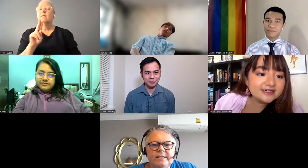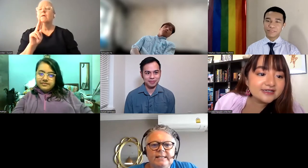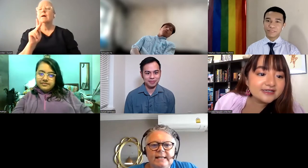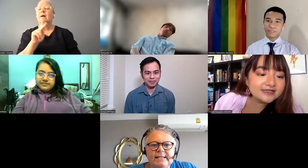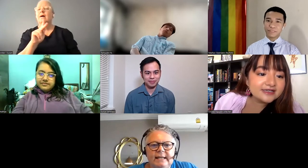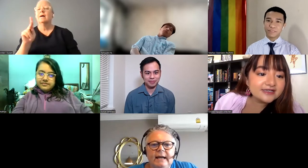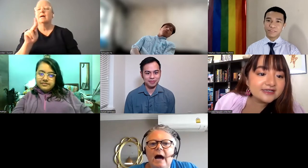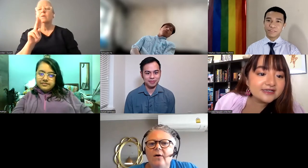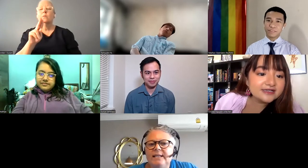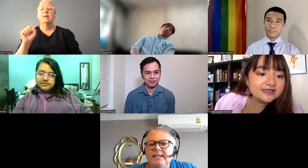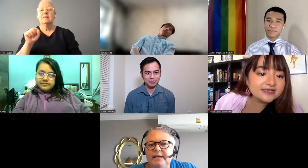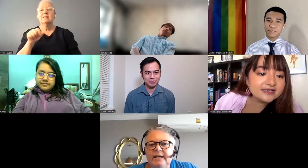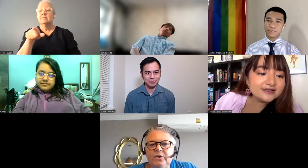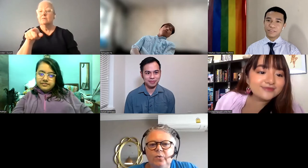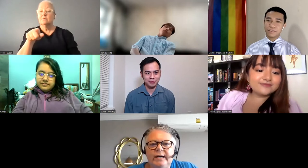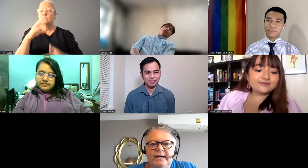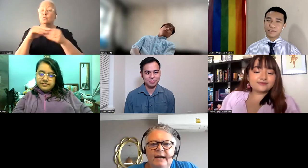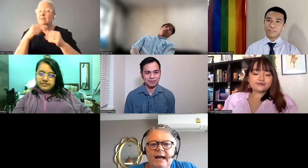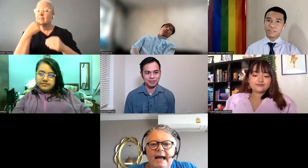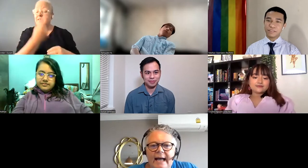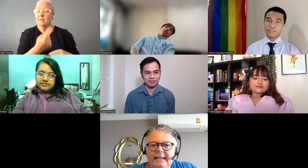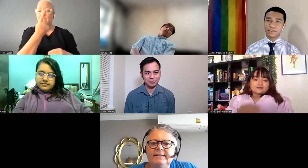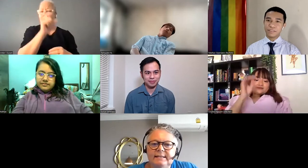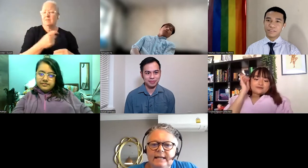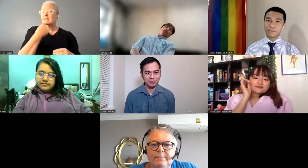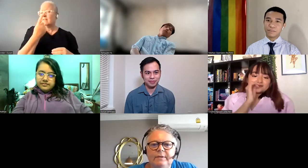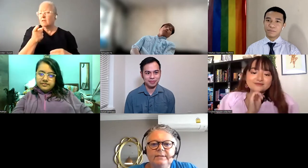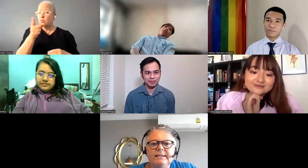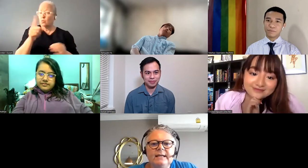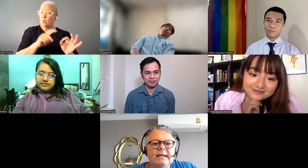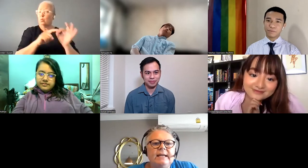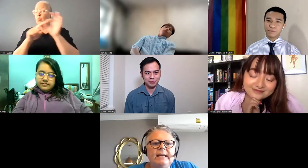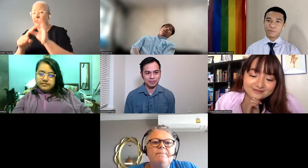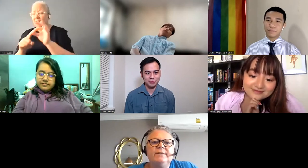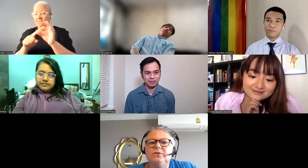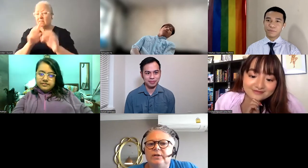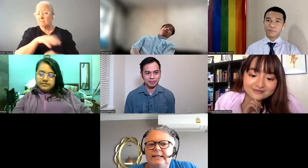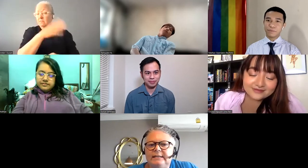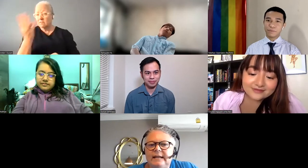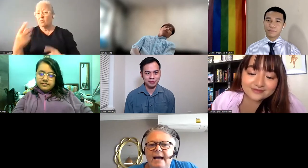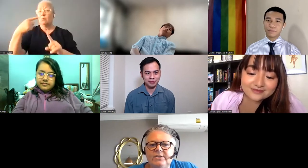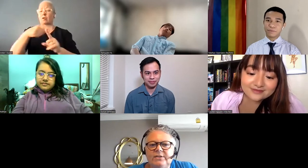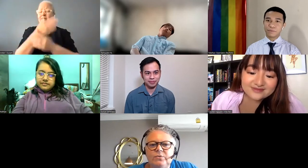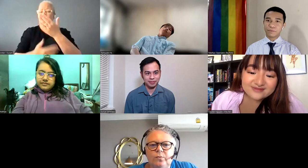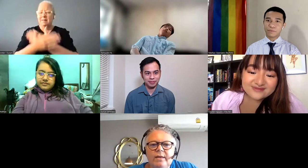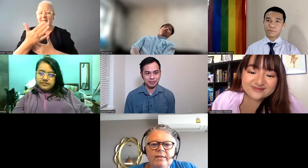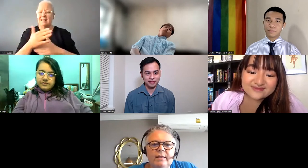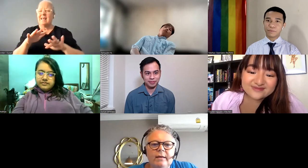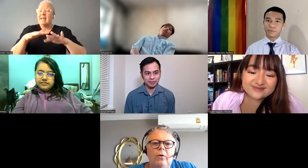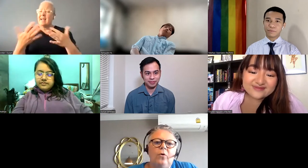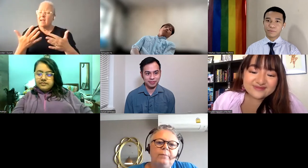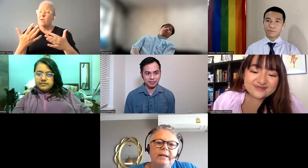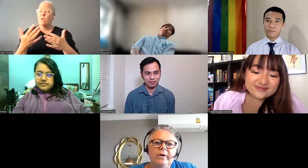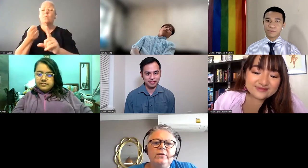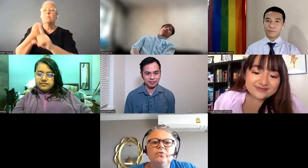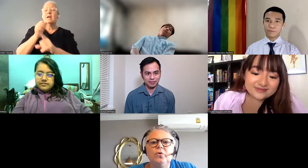a person is asking, how has being queer and disabled impacted your interactions with